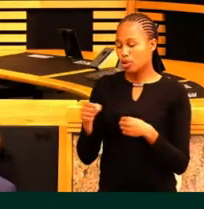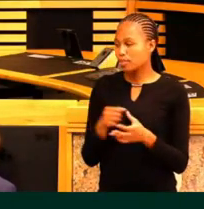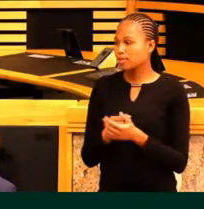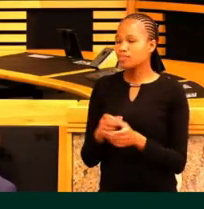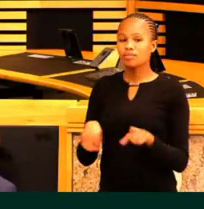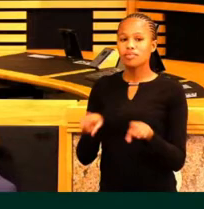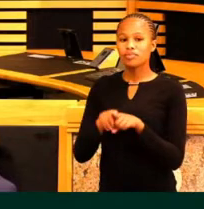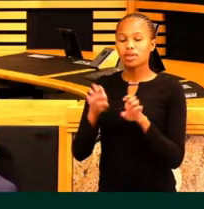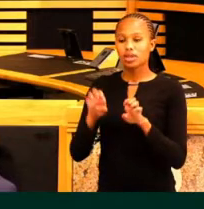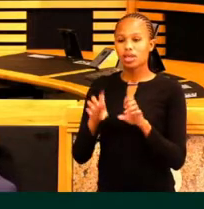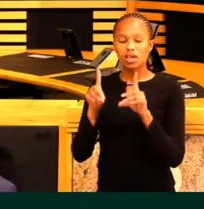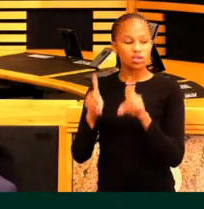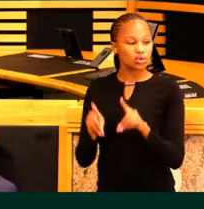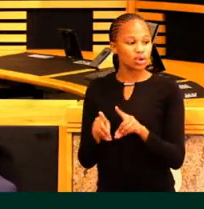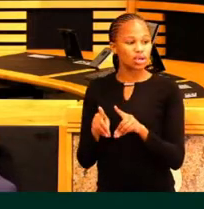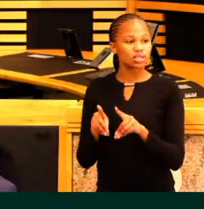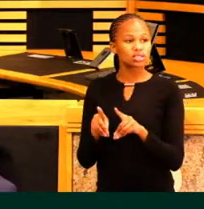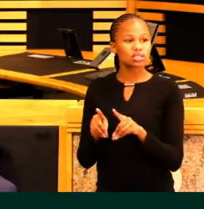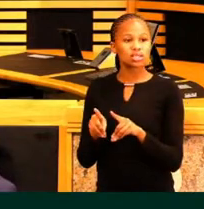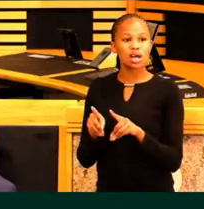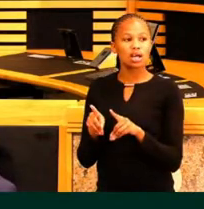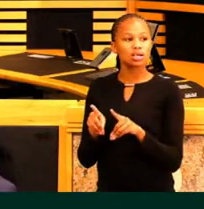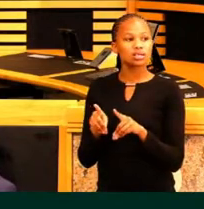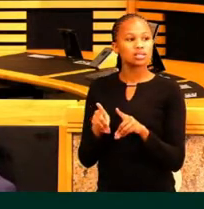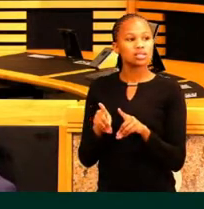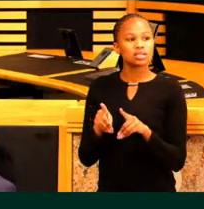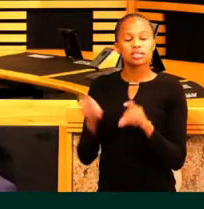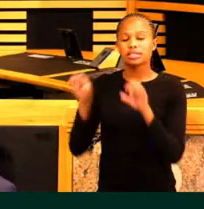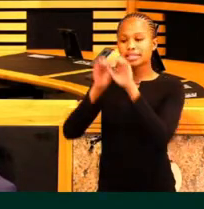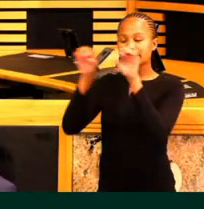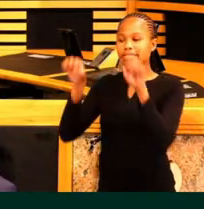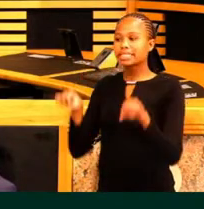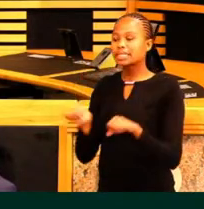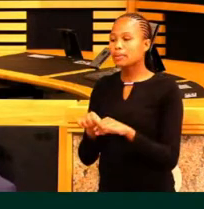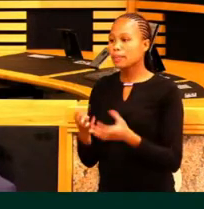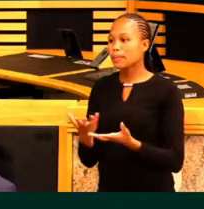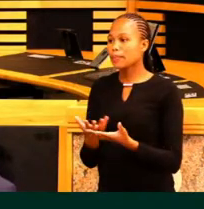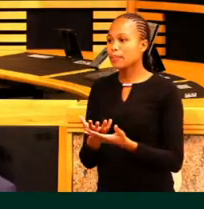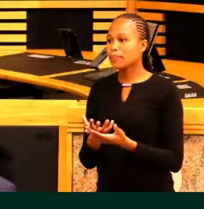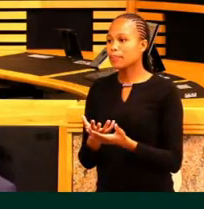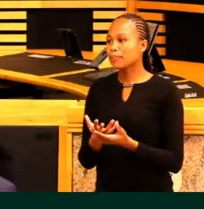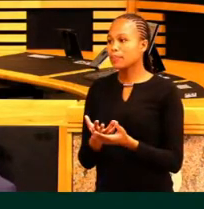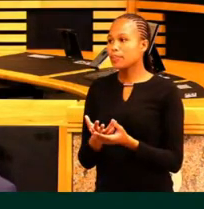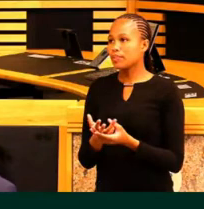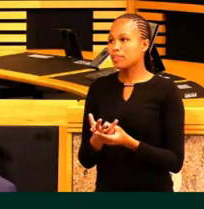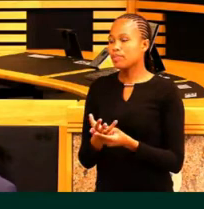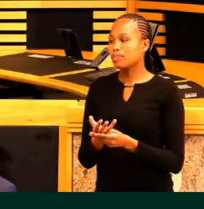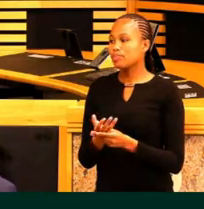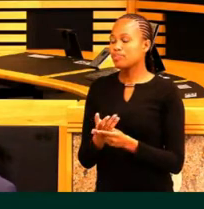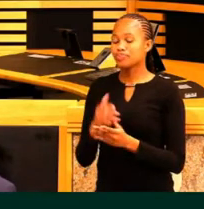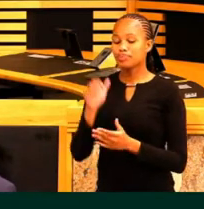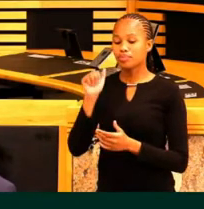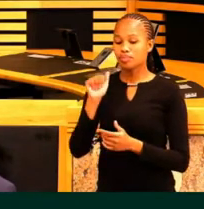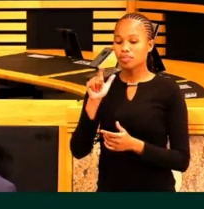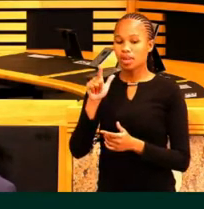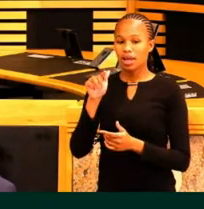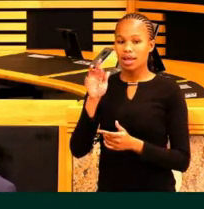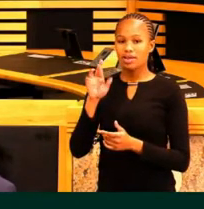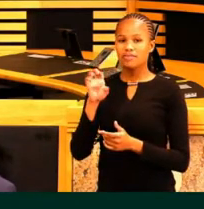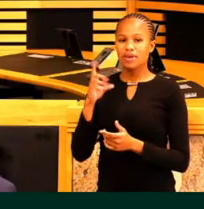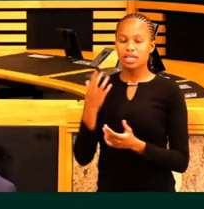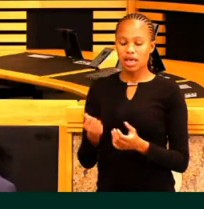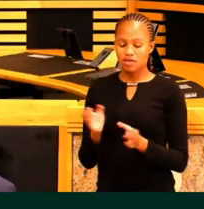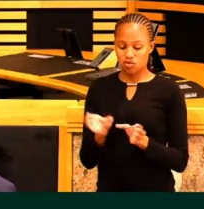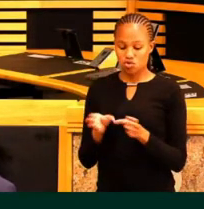educational the with the education system uh our friends who have a group of young